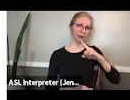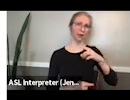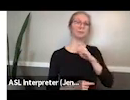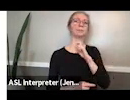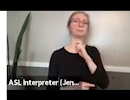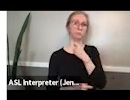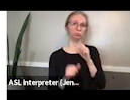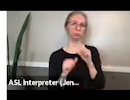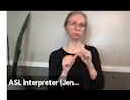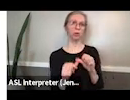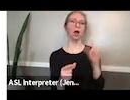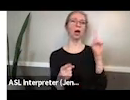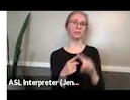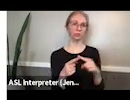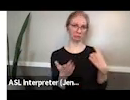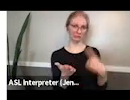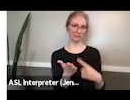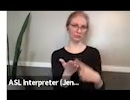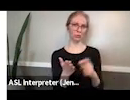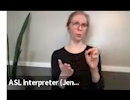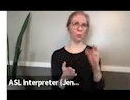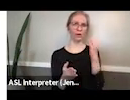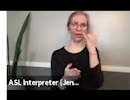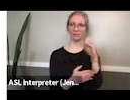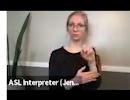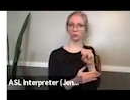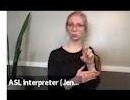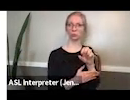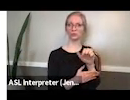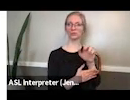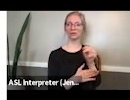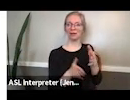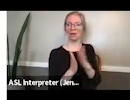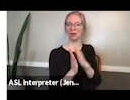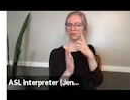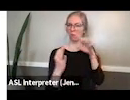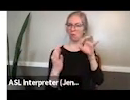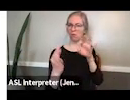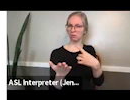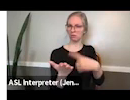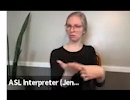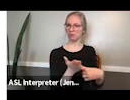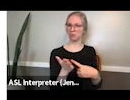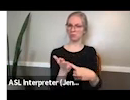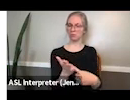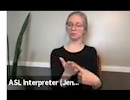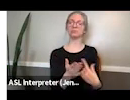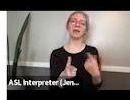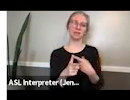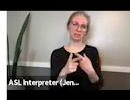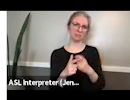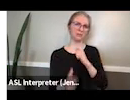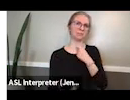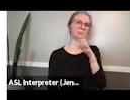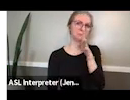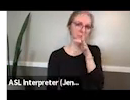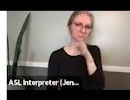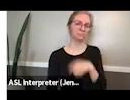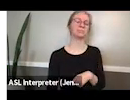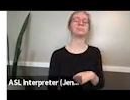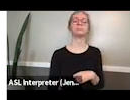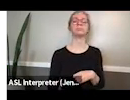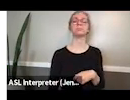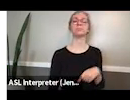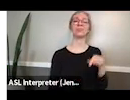discussion or Susan asks for some input from people vocally. Throughout the session, what you can